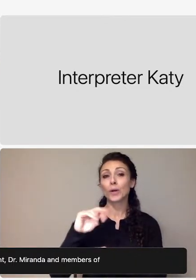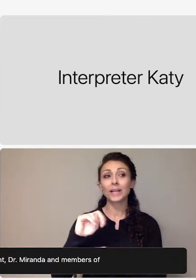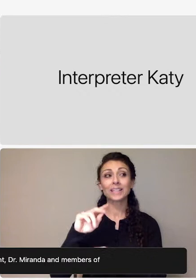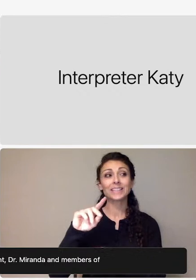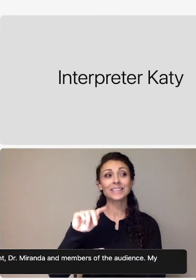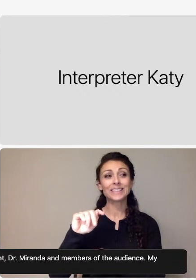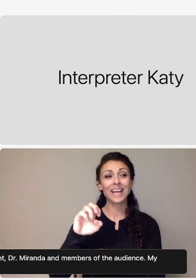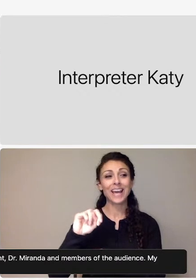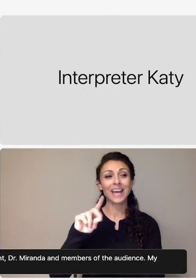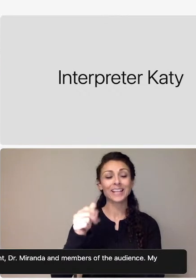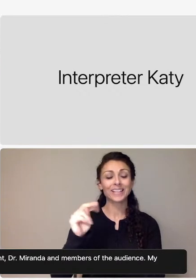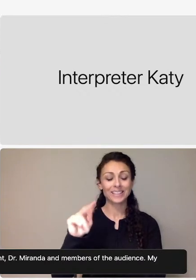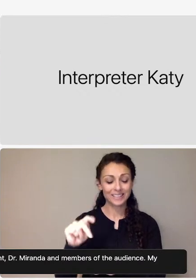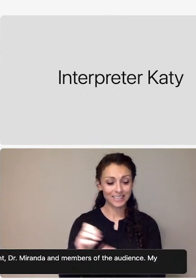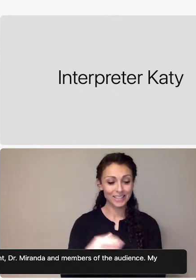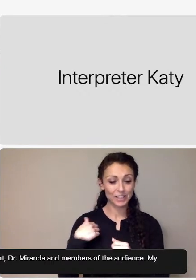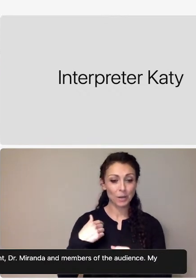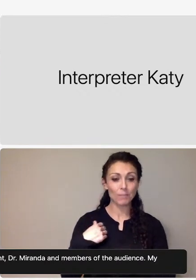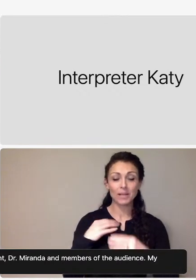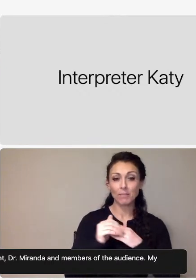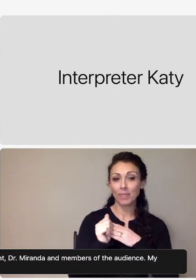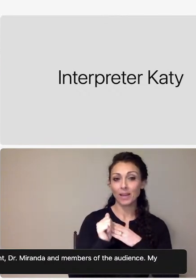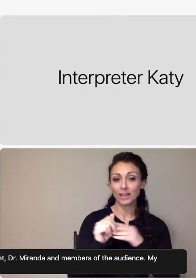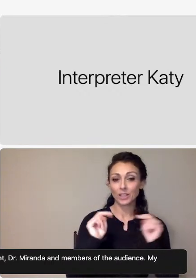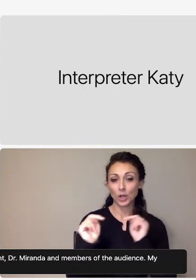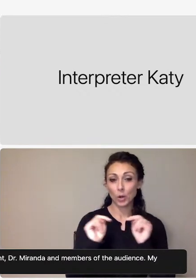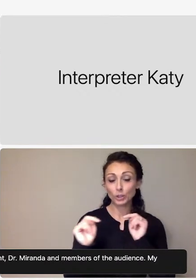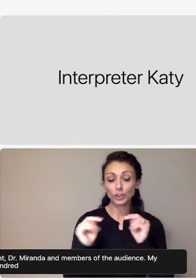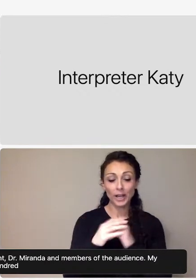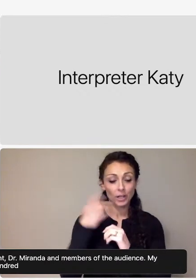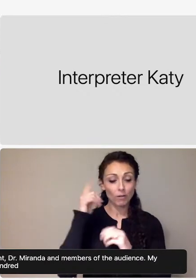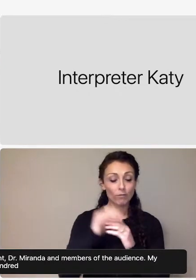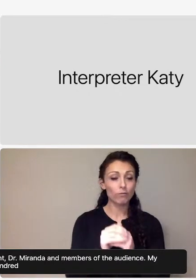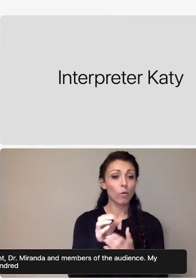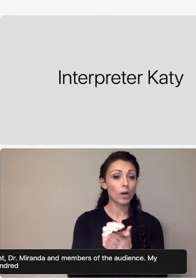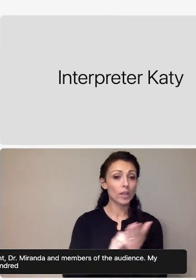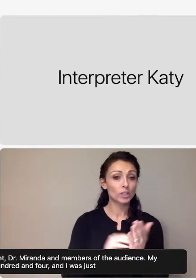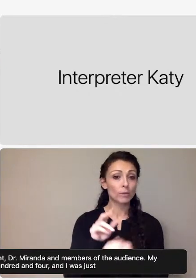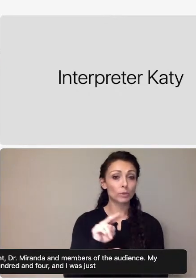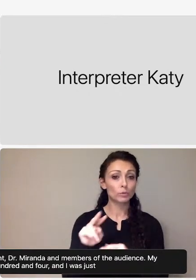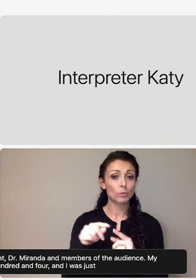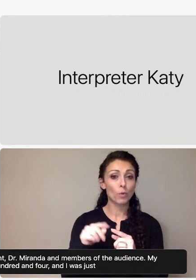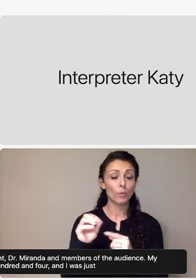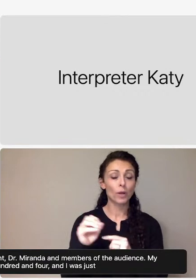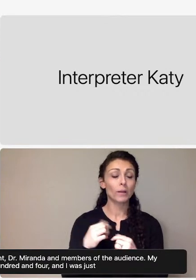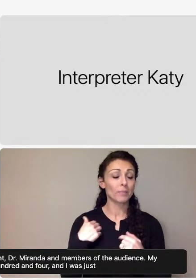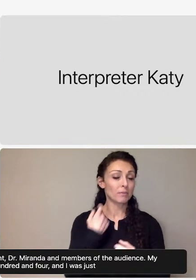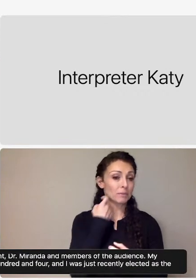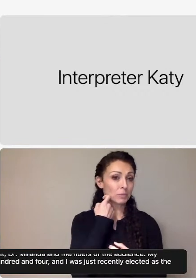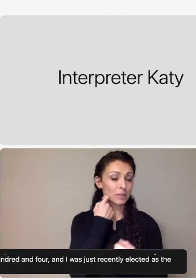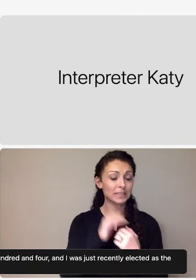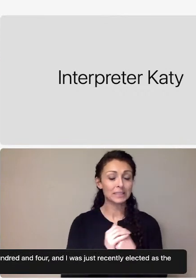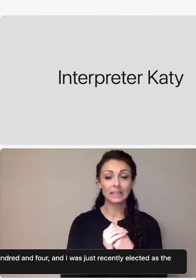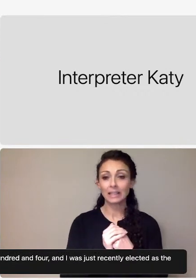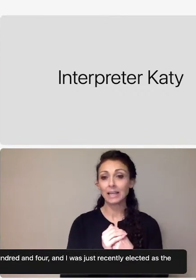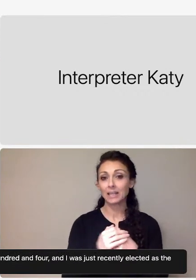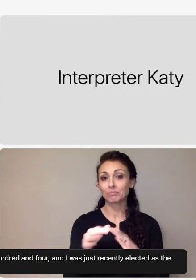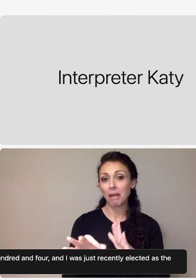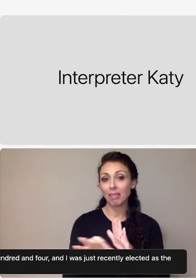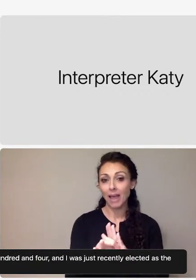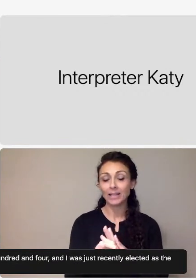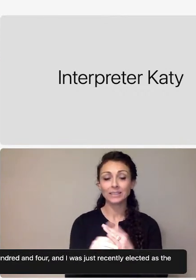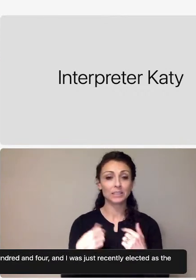anthony guarama and i'm the lead negotiator for cse chapter 244 and i was just recently elected as the chapter president so i'll start that role january 1st